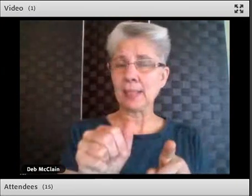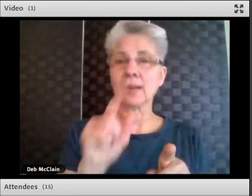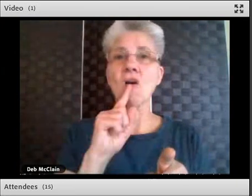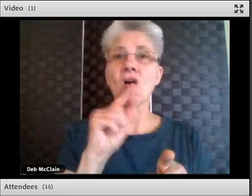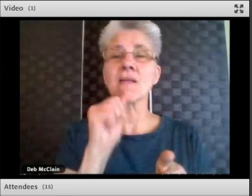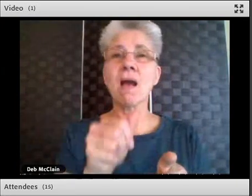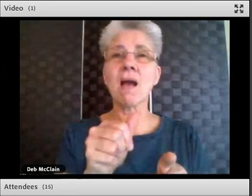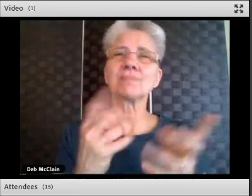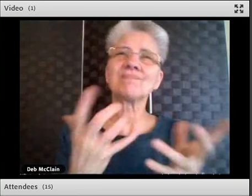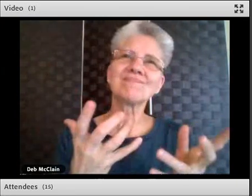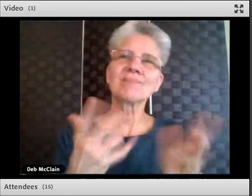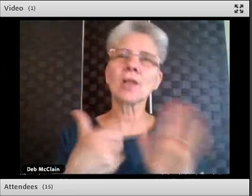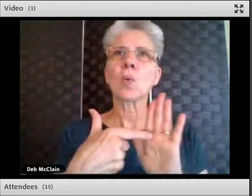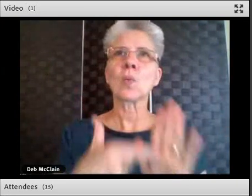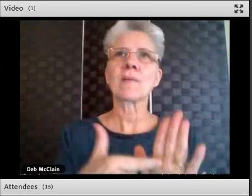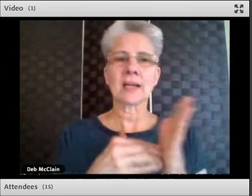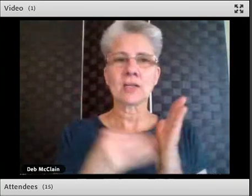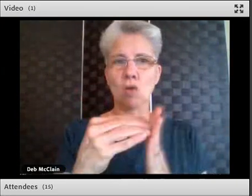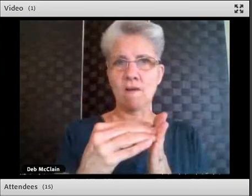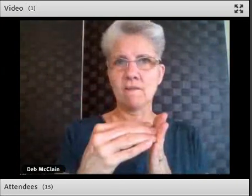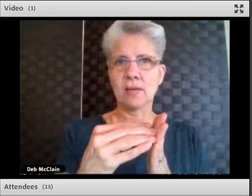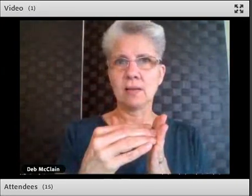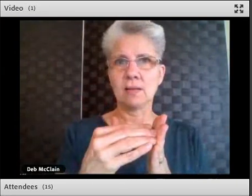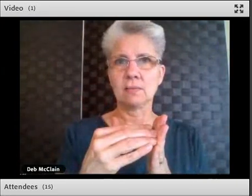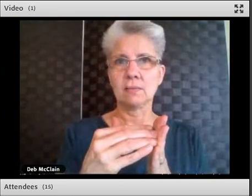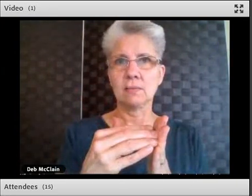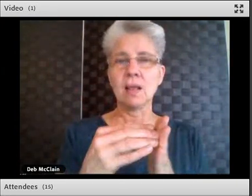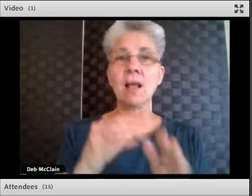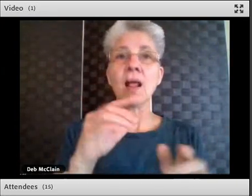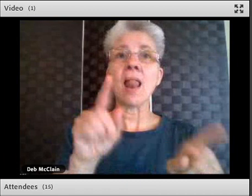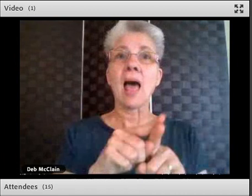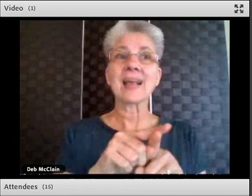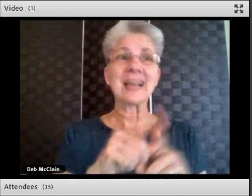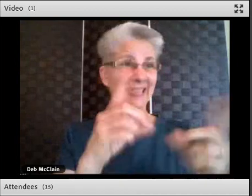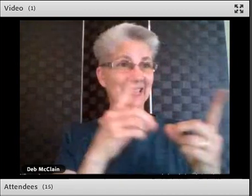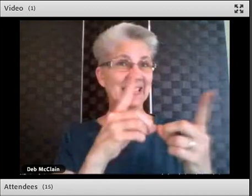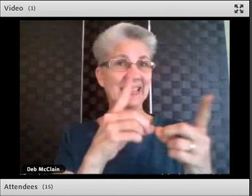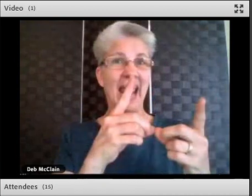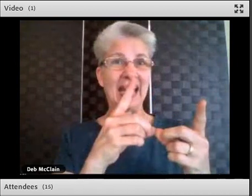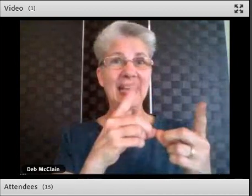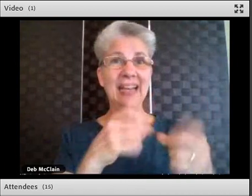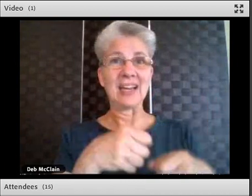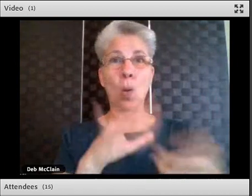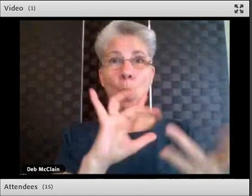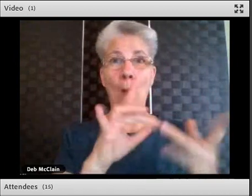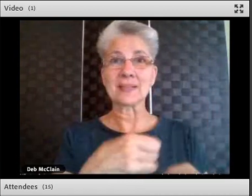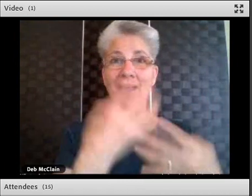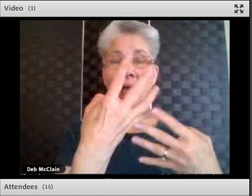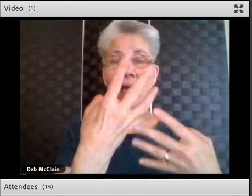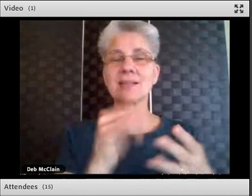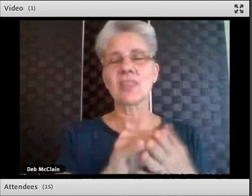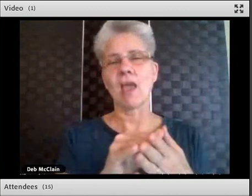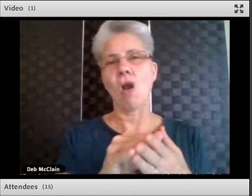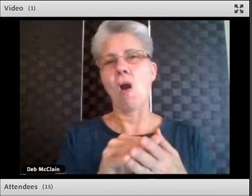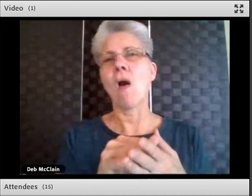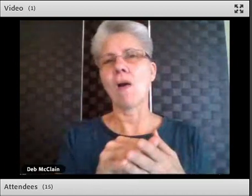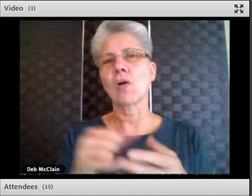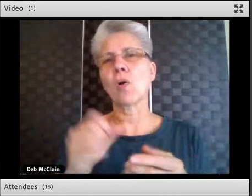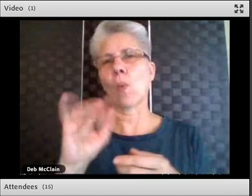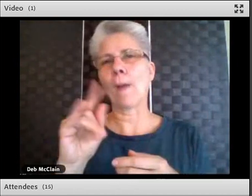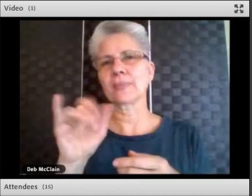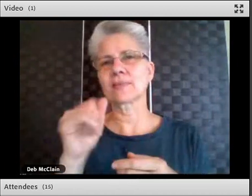aren't revealed as often like on dating sites. Now there are dating sites with people for people with disabilities, but